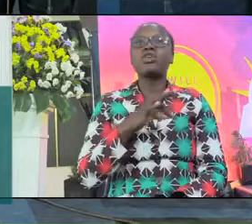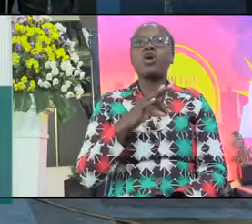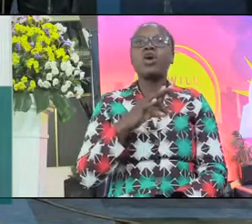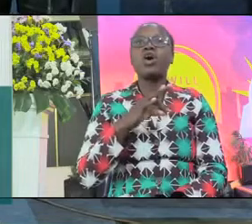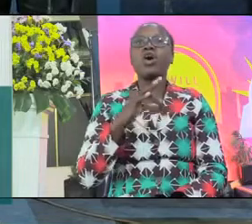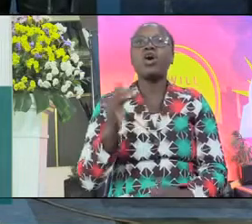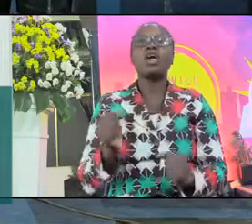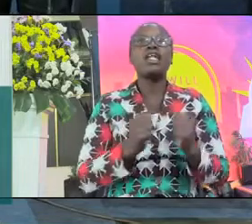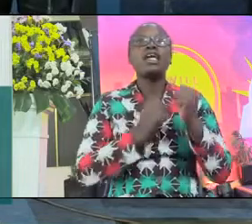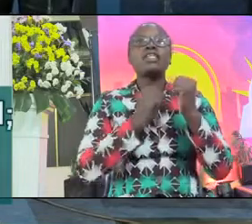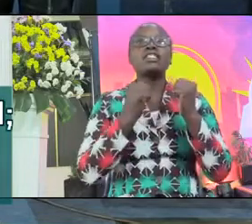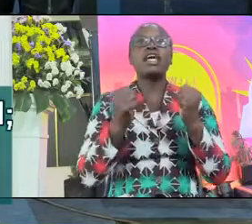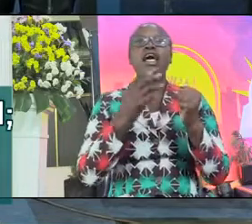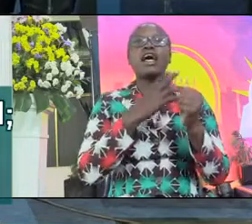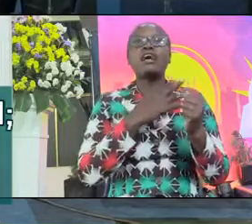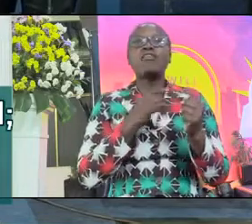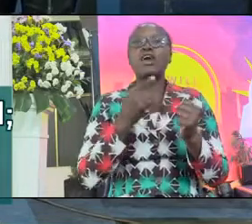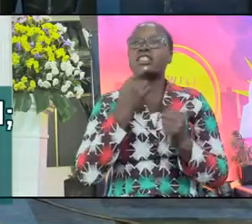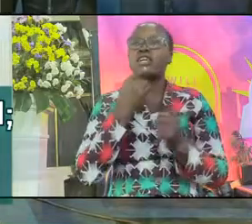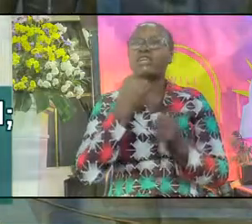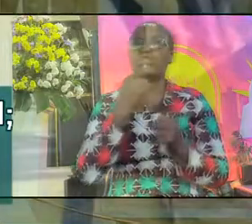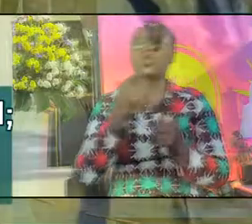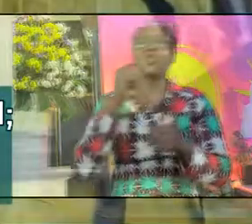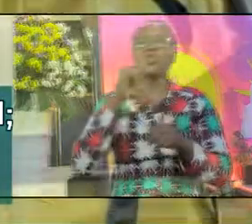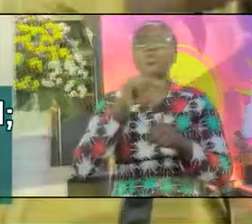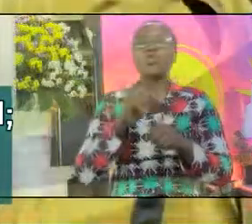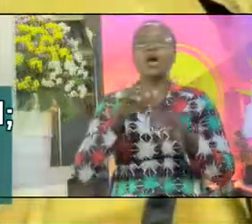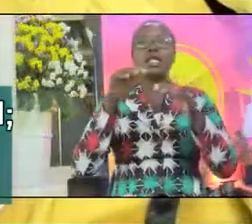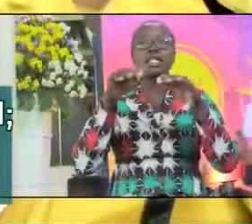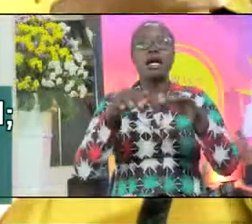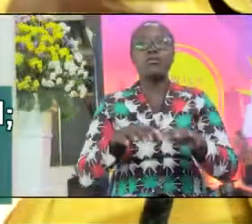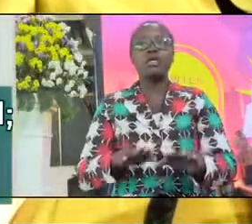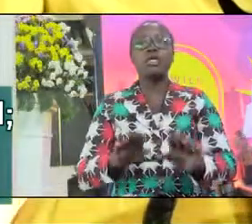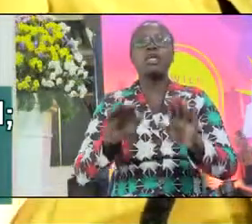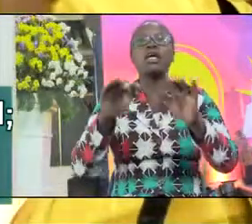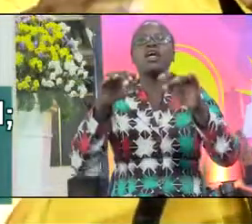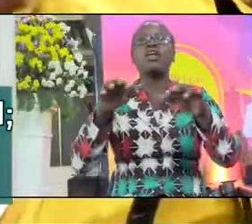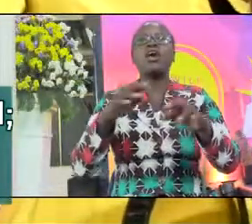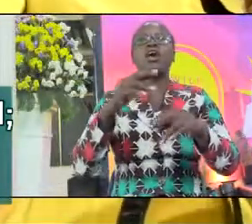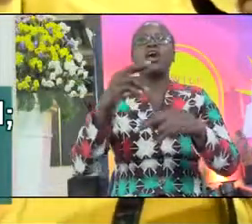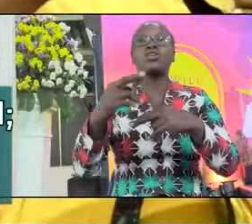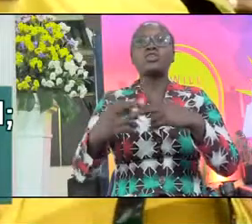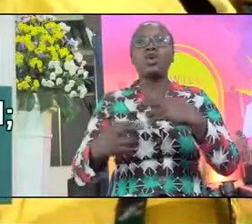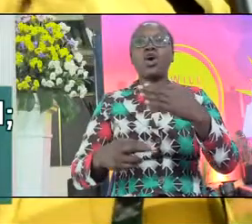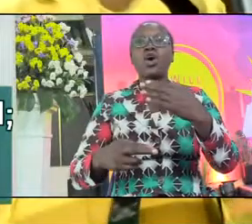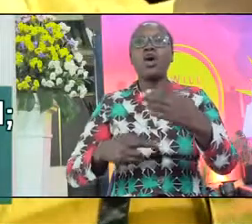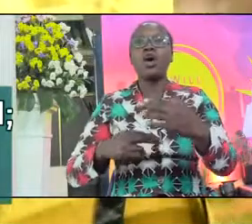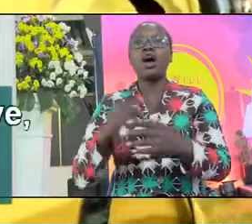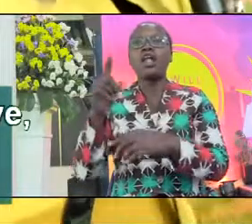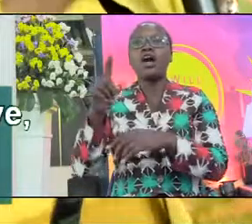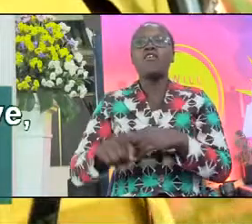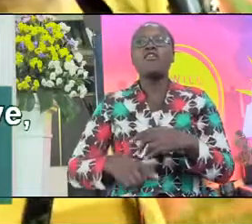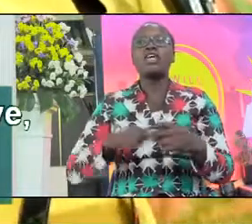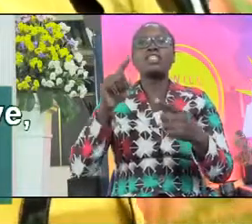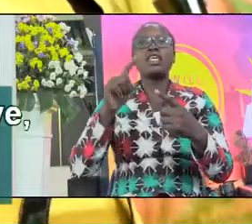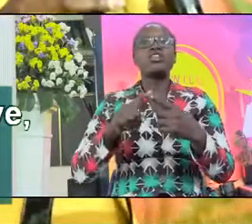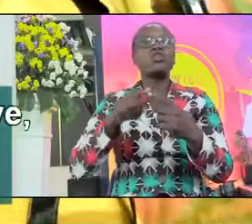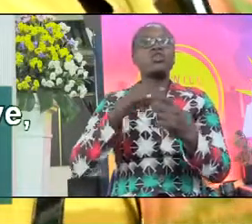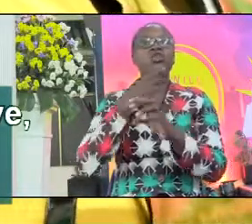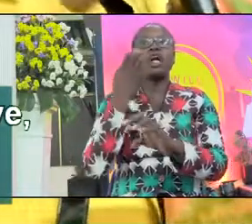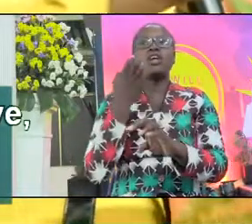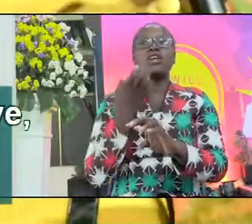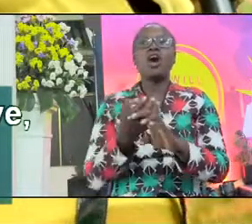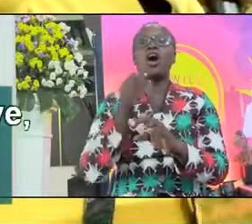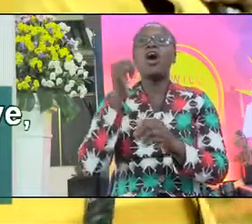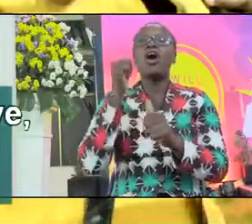the soul steadfast and sure while the billows roll,